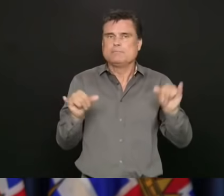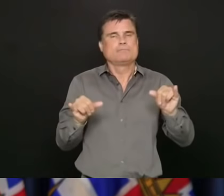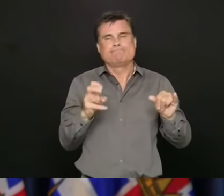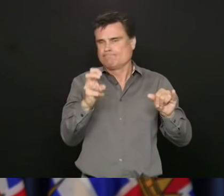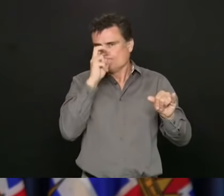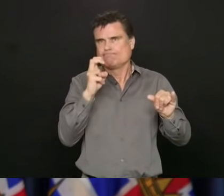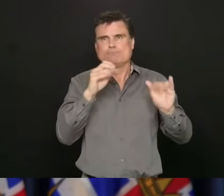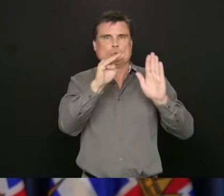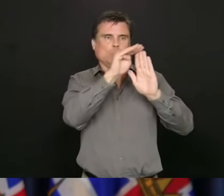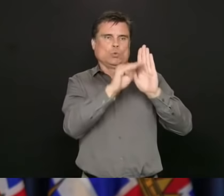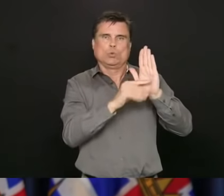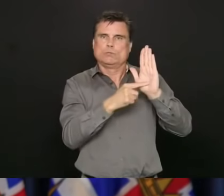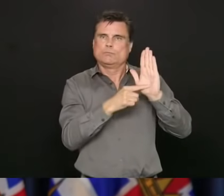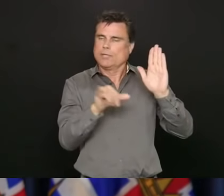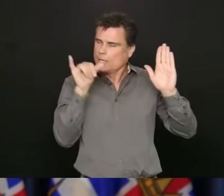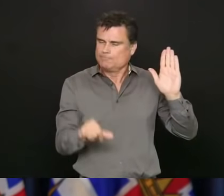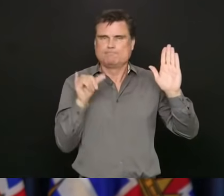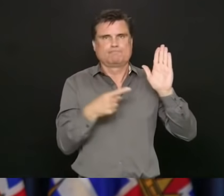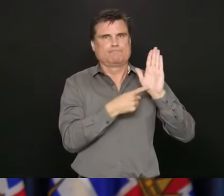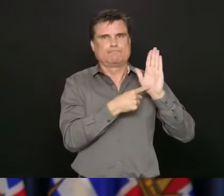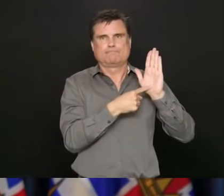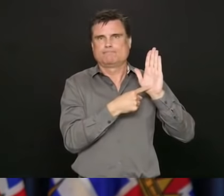our last question is from Keith Baldry.